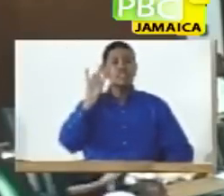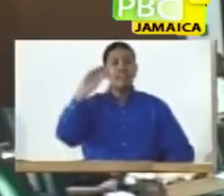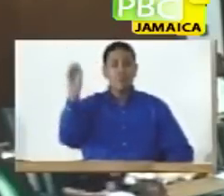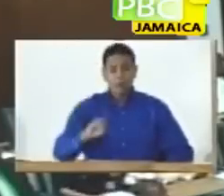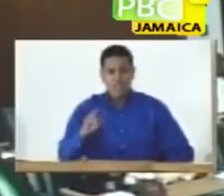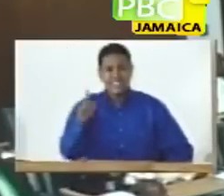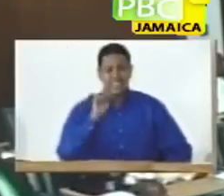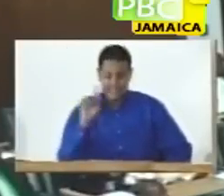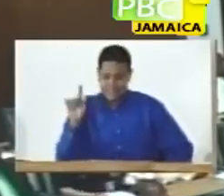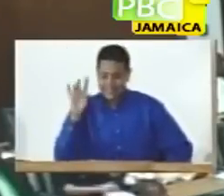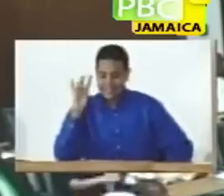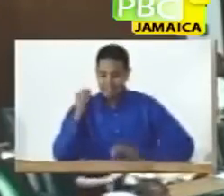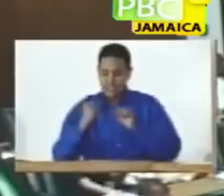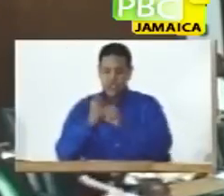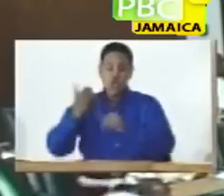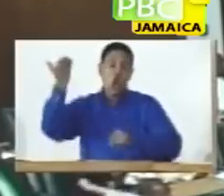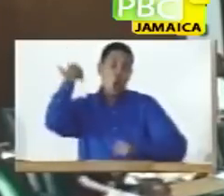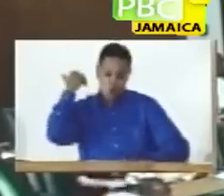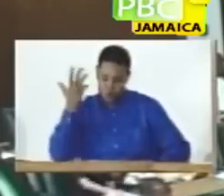147% 7 years ago.